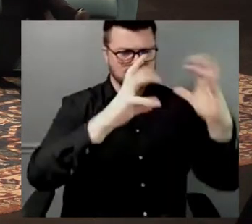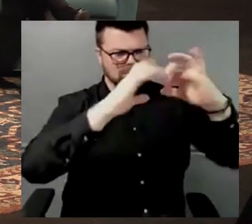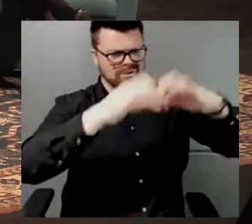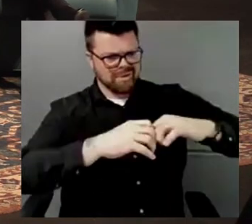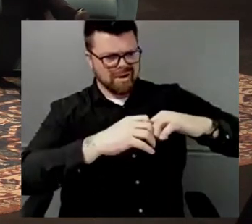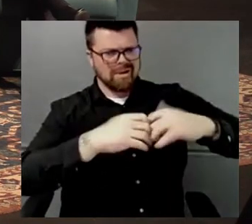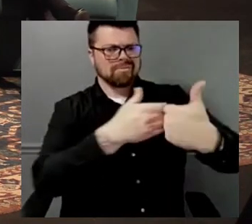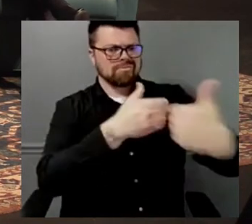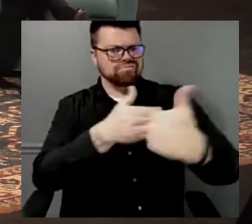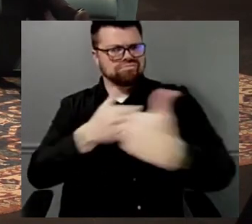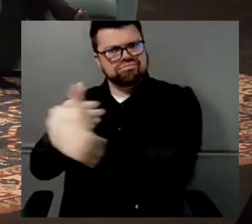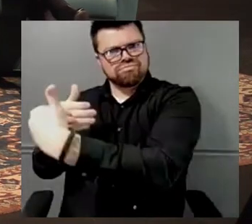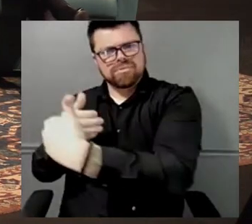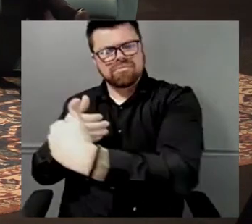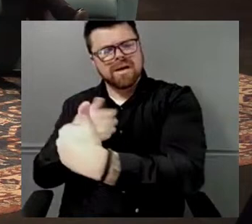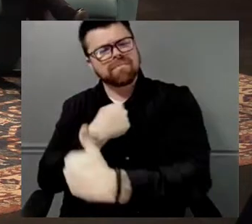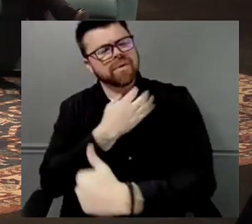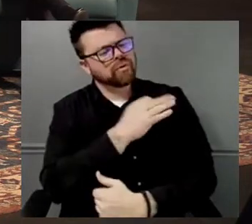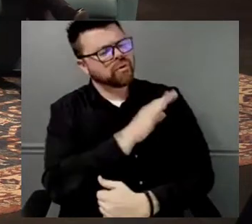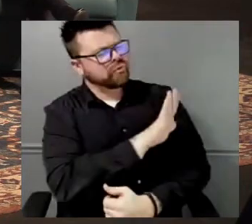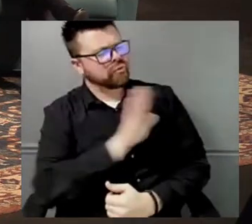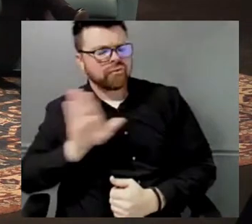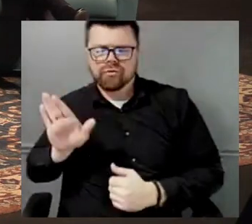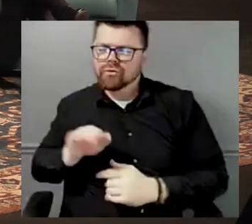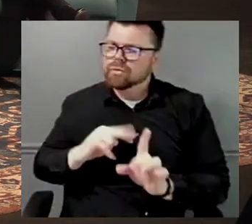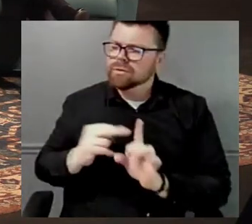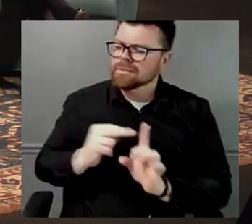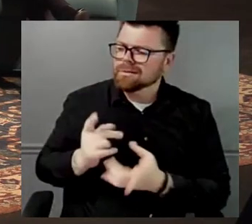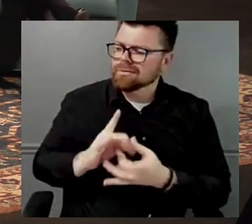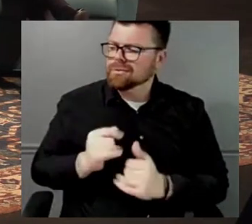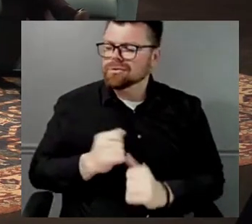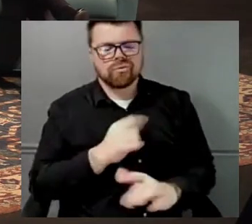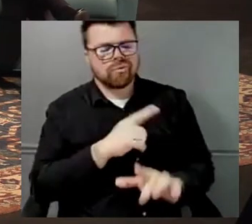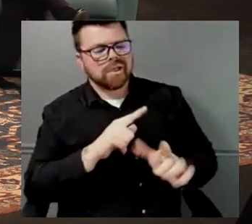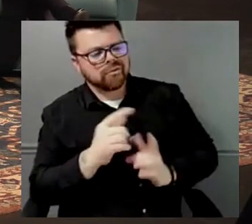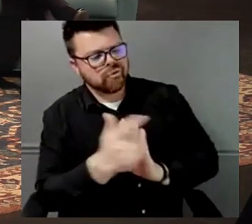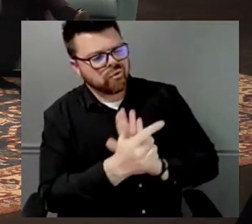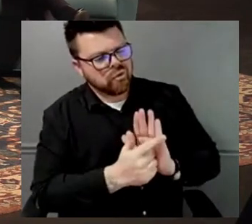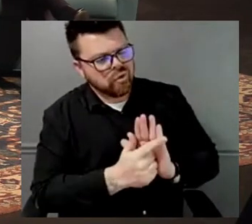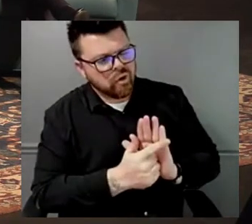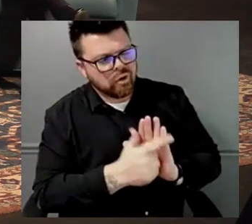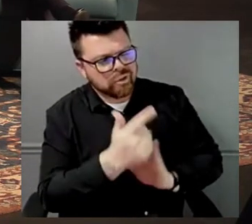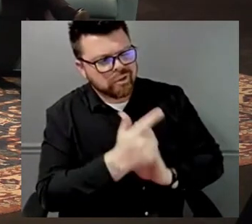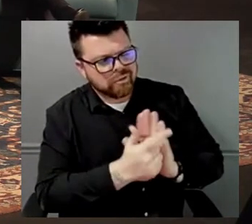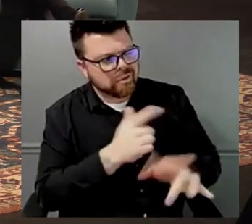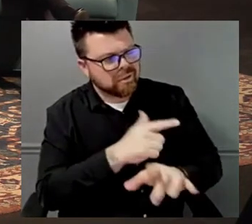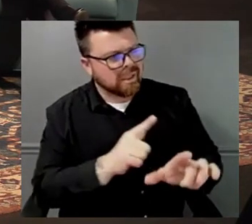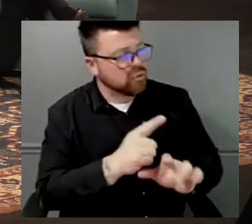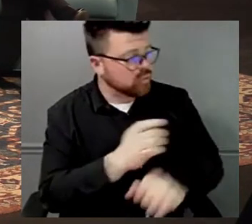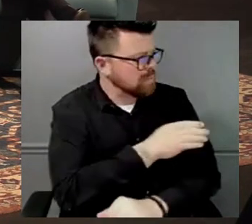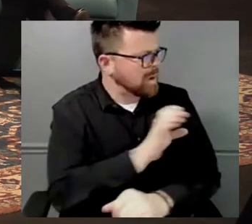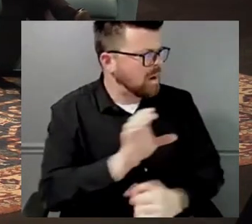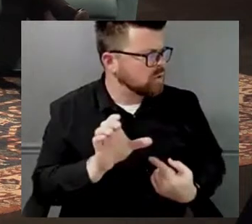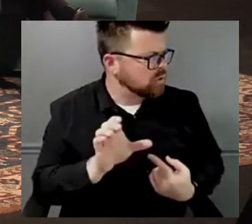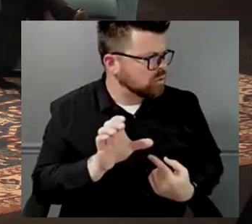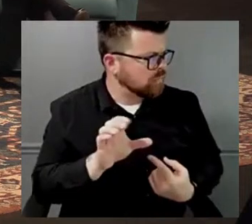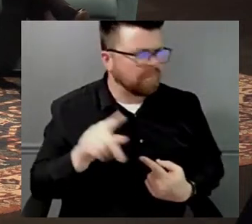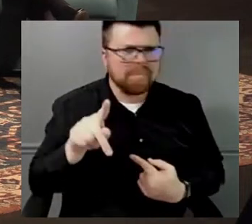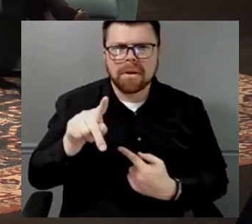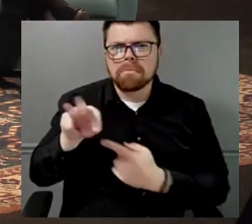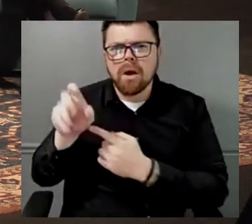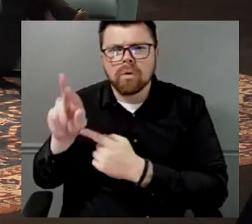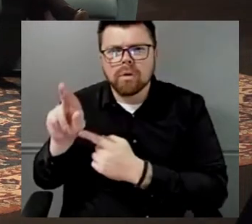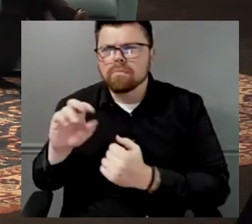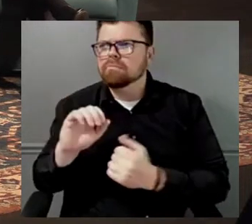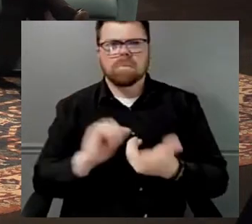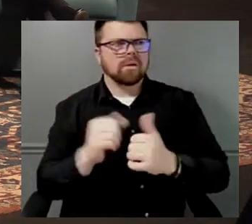your vantage point, because the language you use of the law is a language of power. How can we, all of us in this